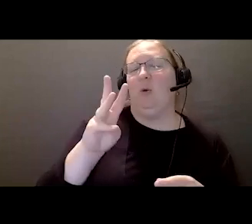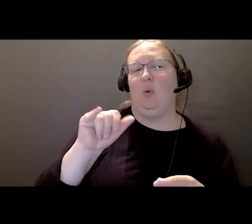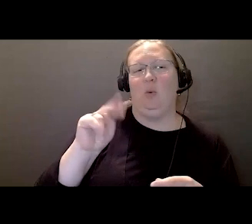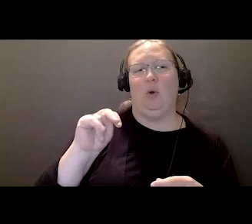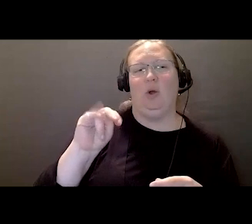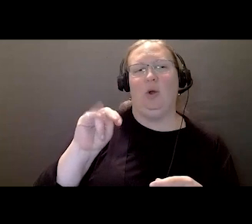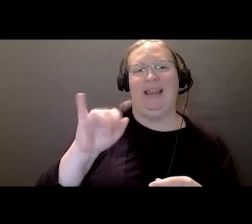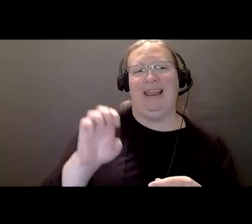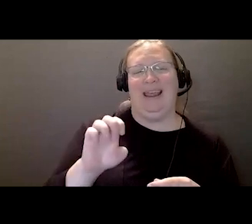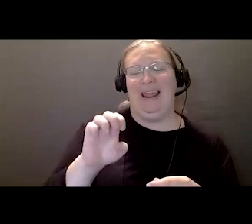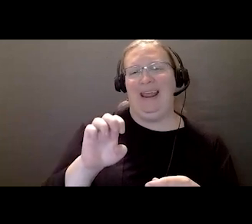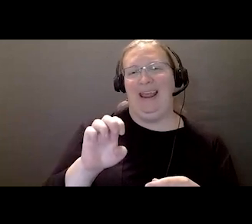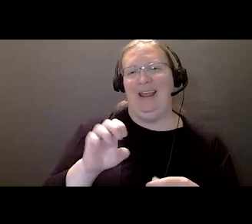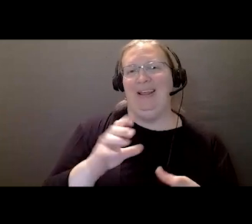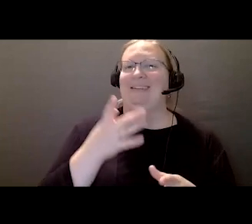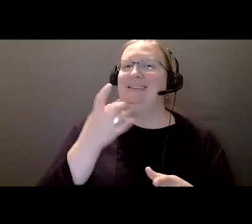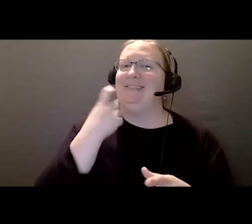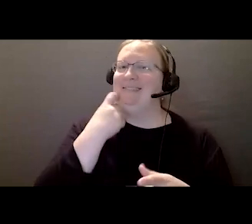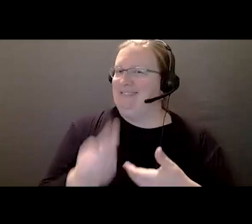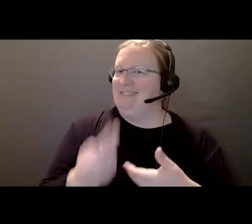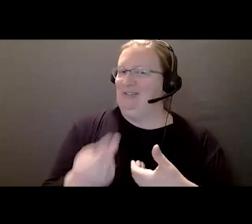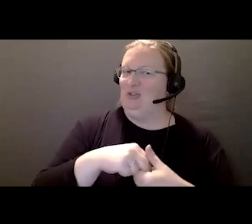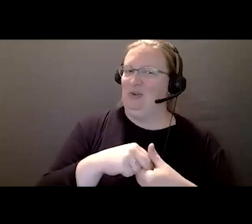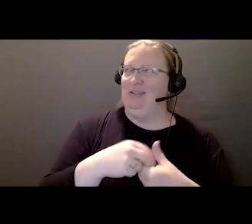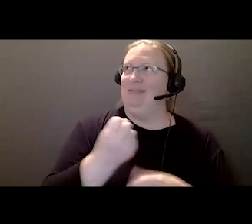which she recently joined last year.